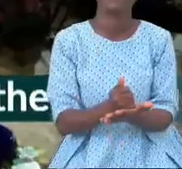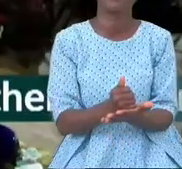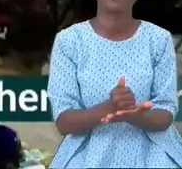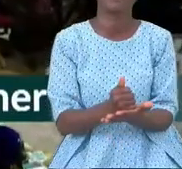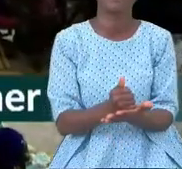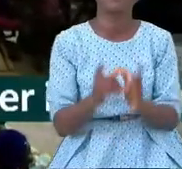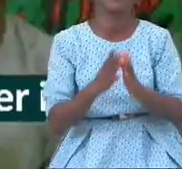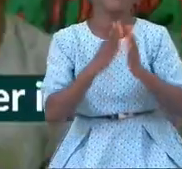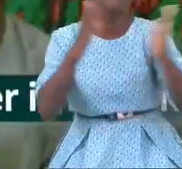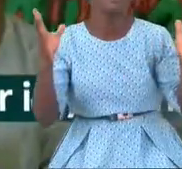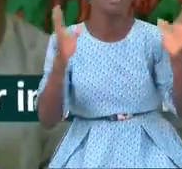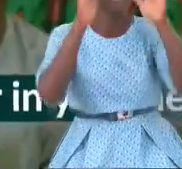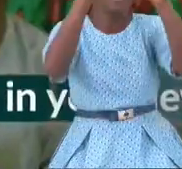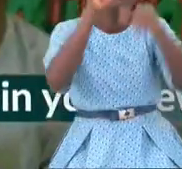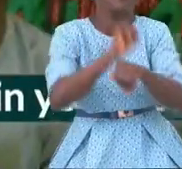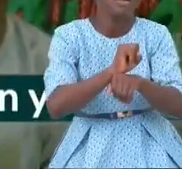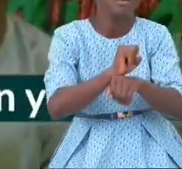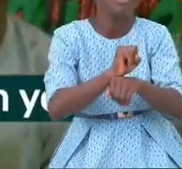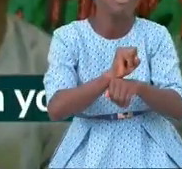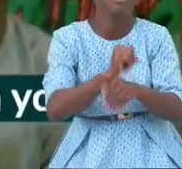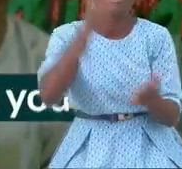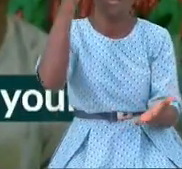is going to happen.